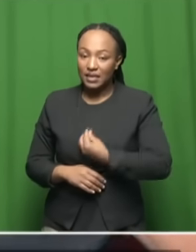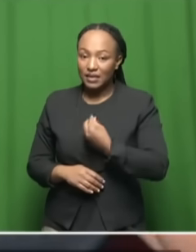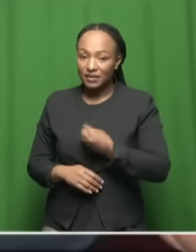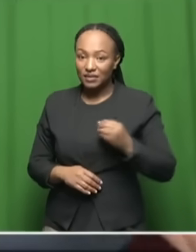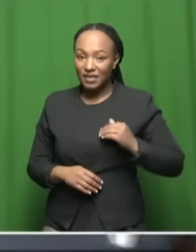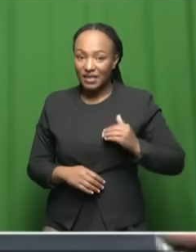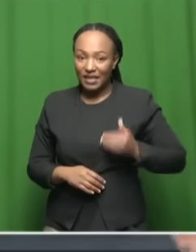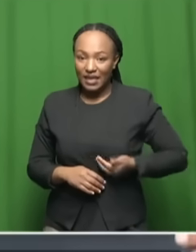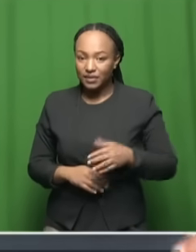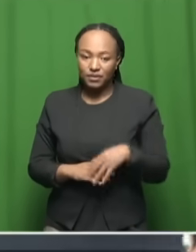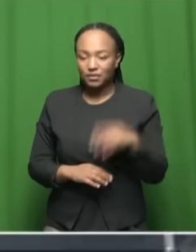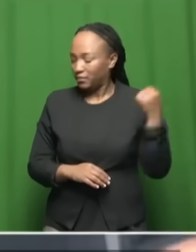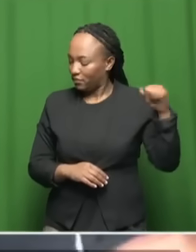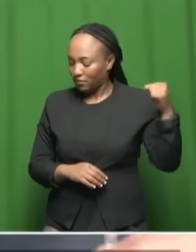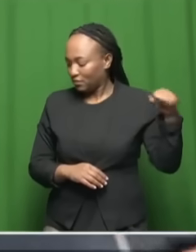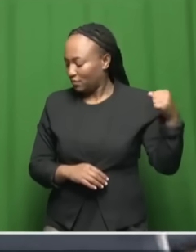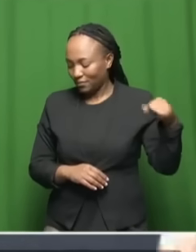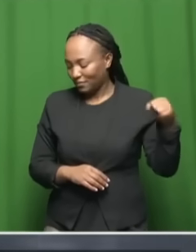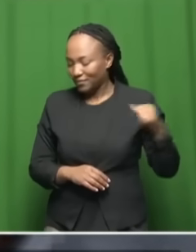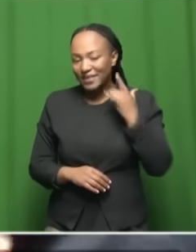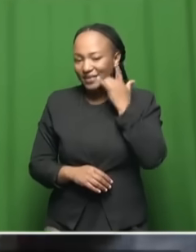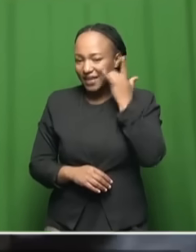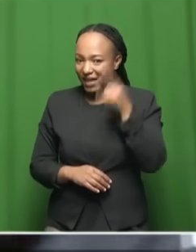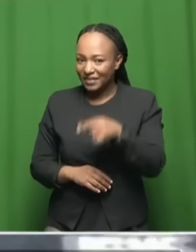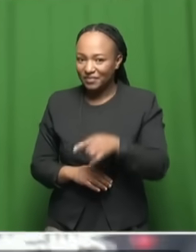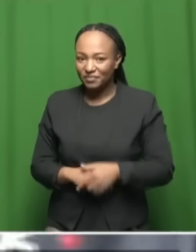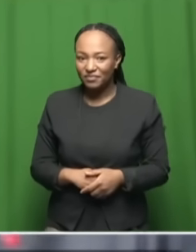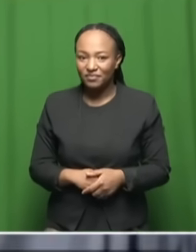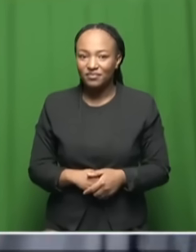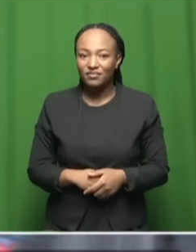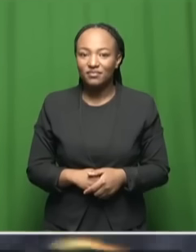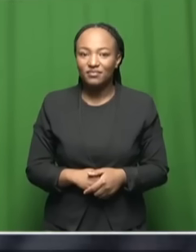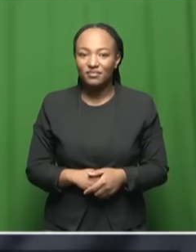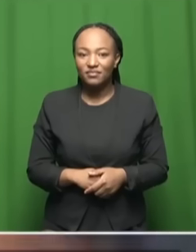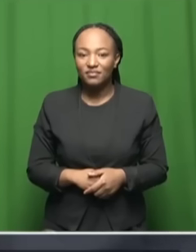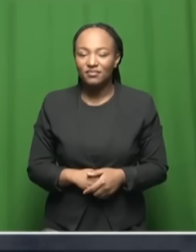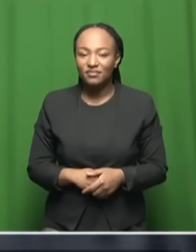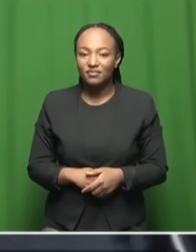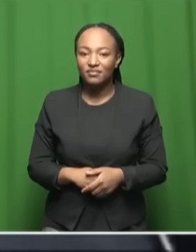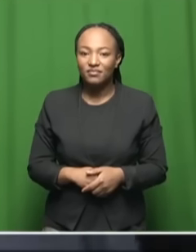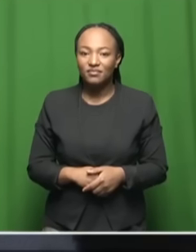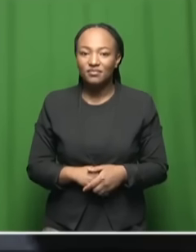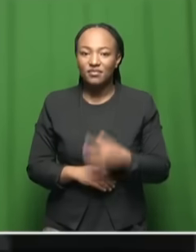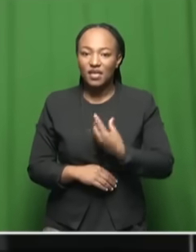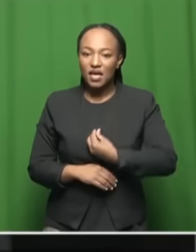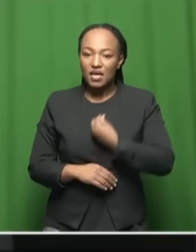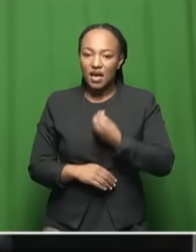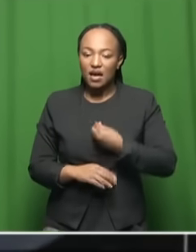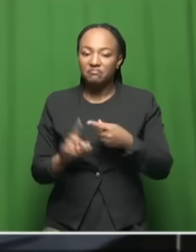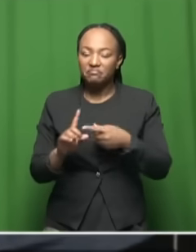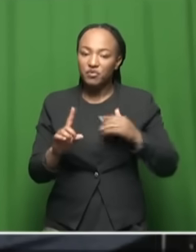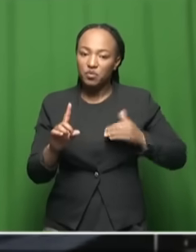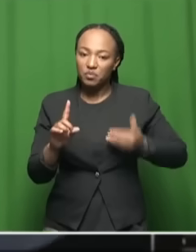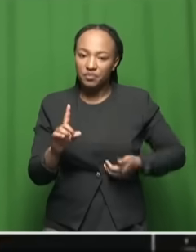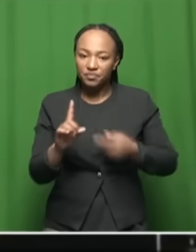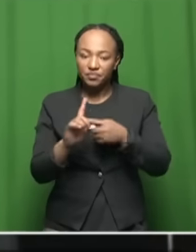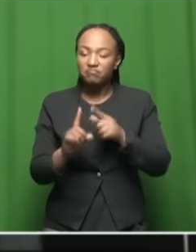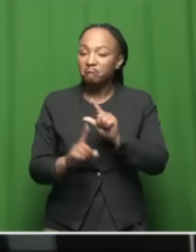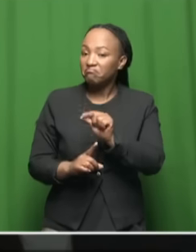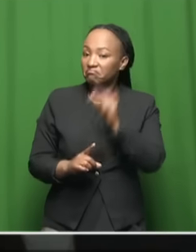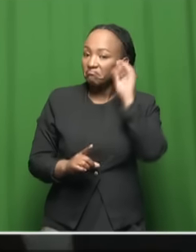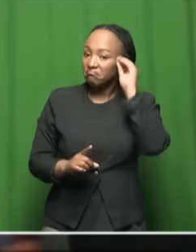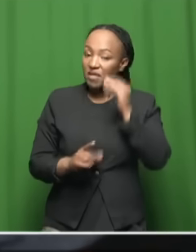says no. Some of them are quite shy. So there you had it. The young lady saying there, quite interestingly, if you